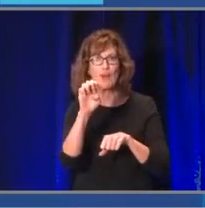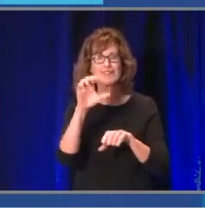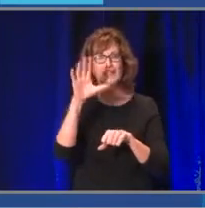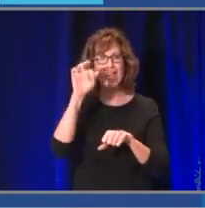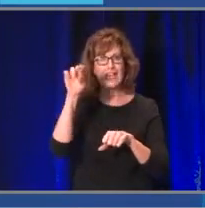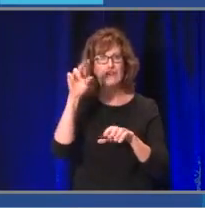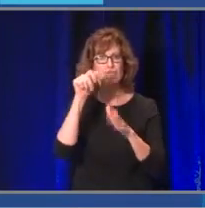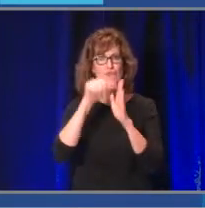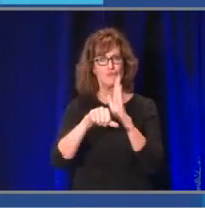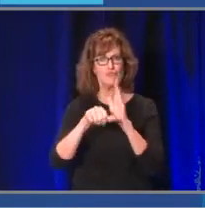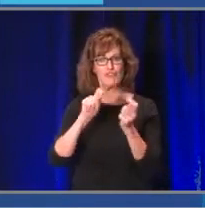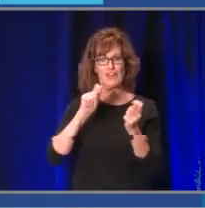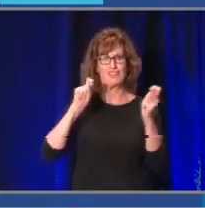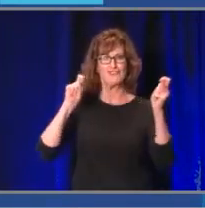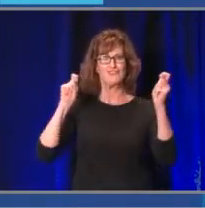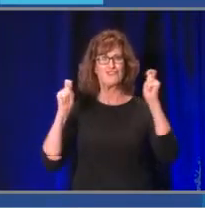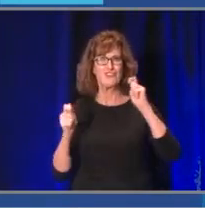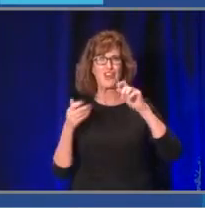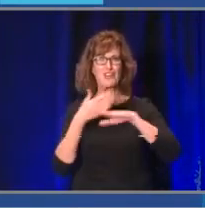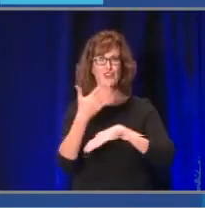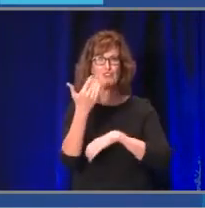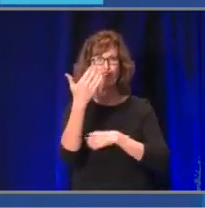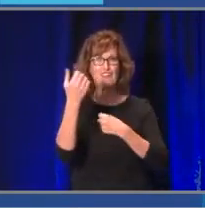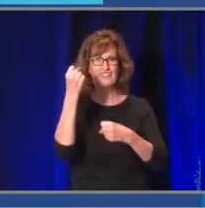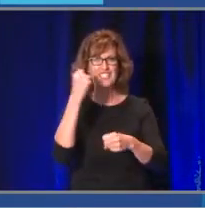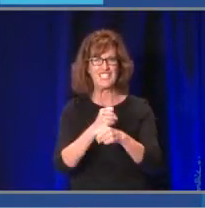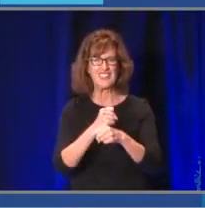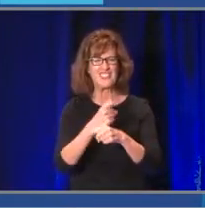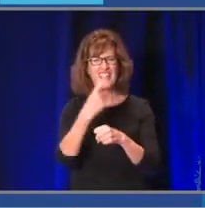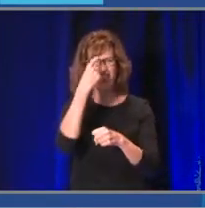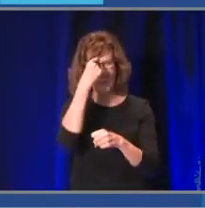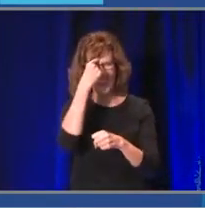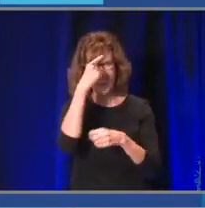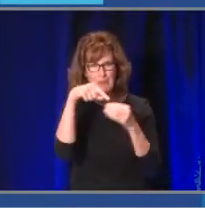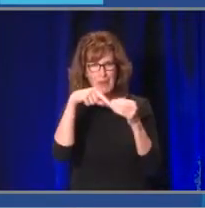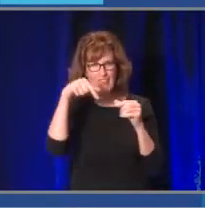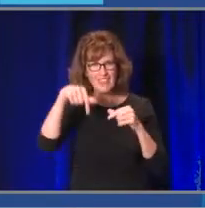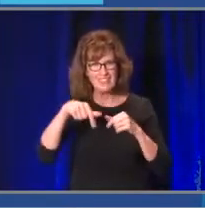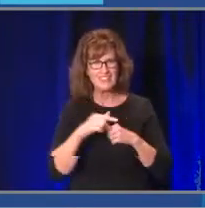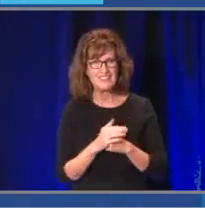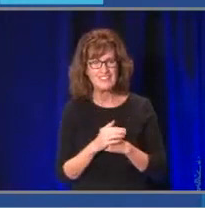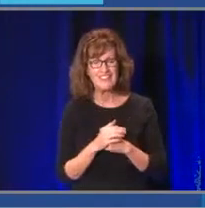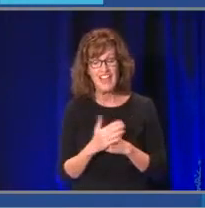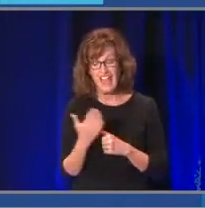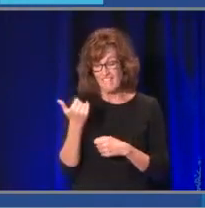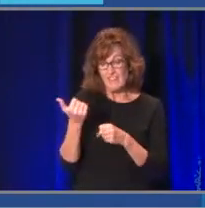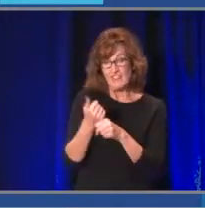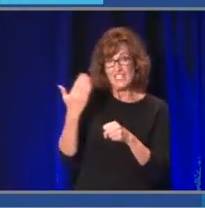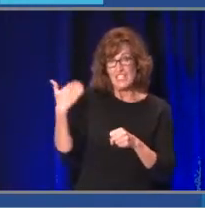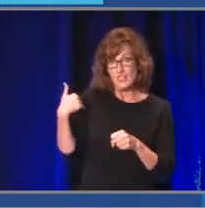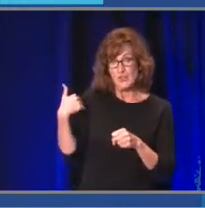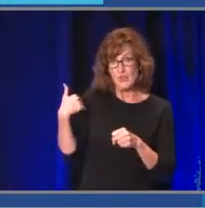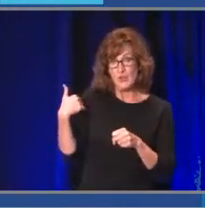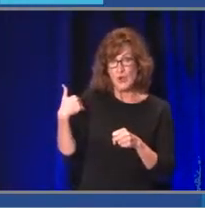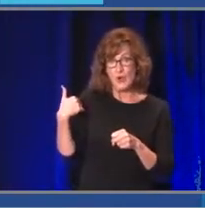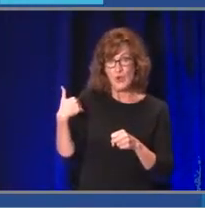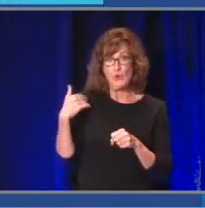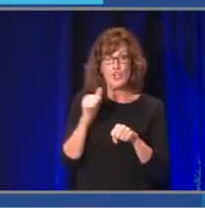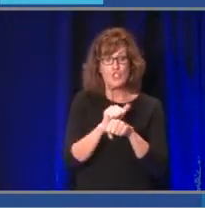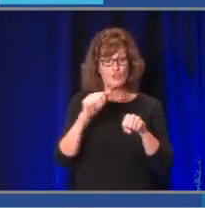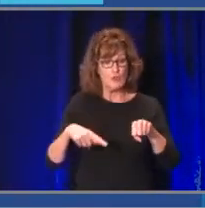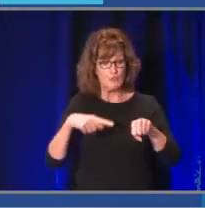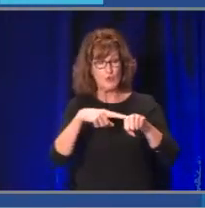in the last 15 years. Consider this. Just 15 years ago, we had to make an incision